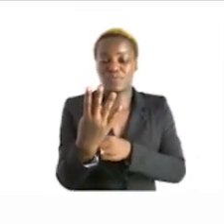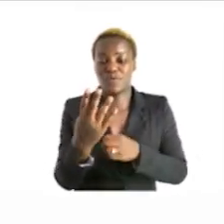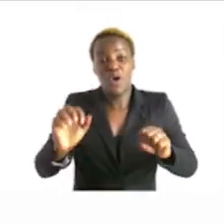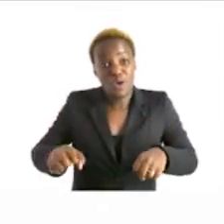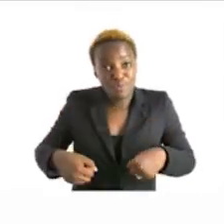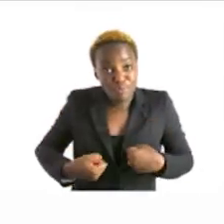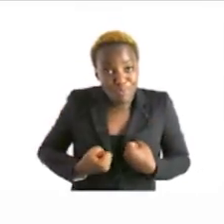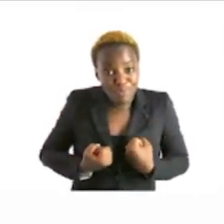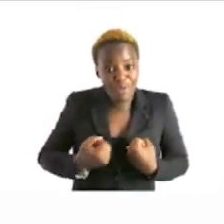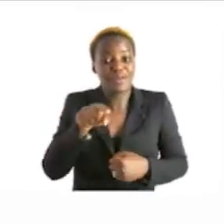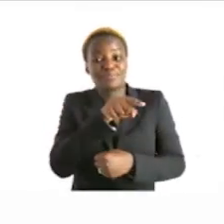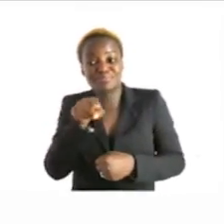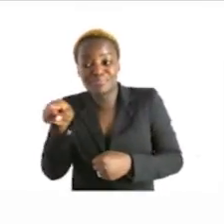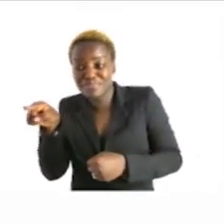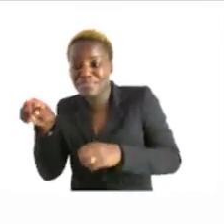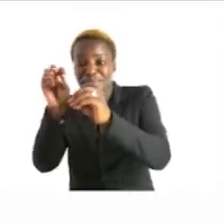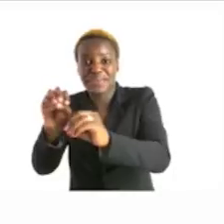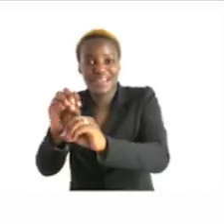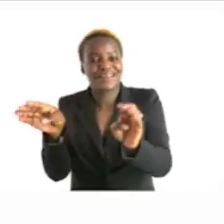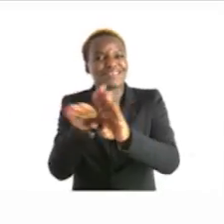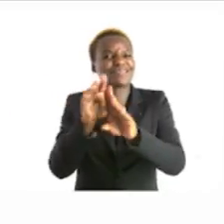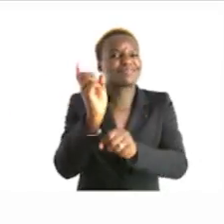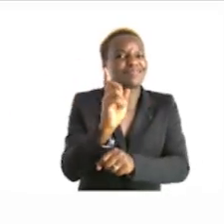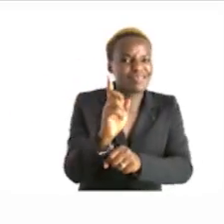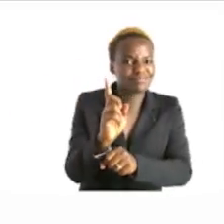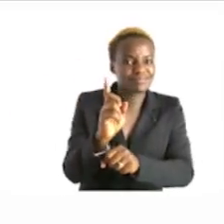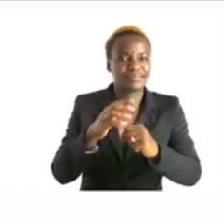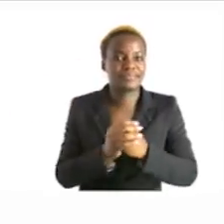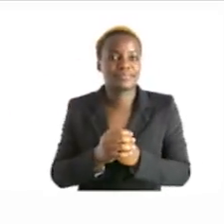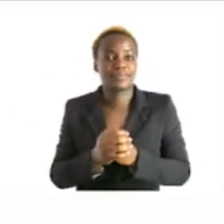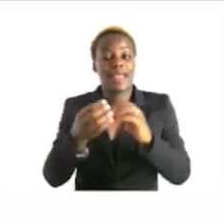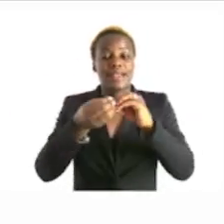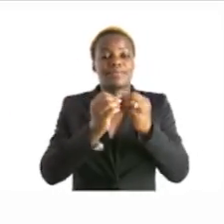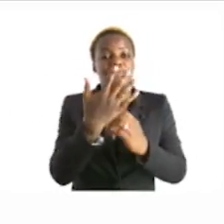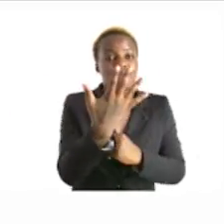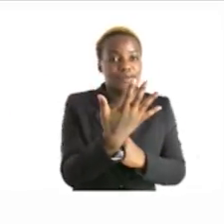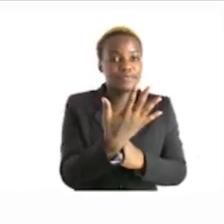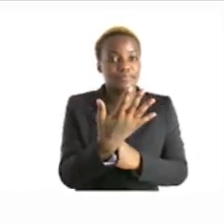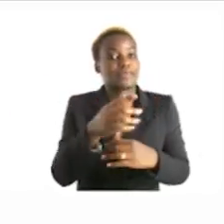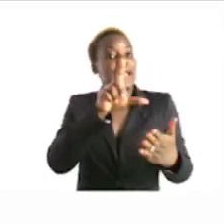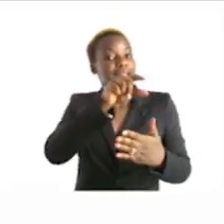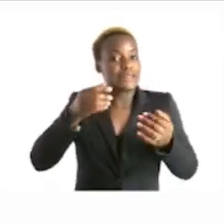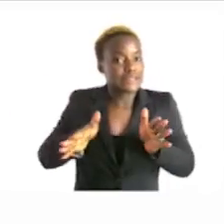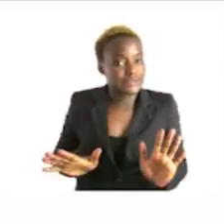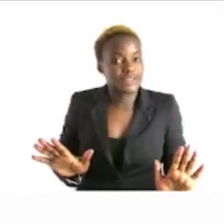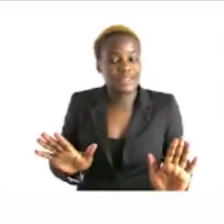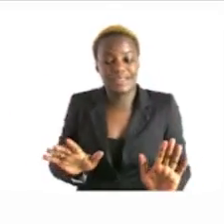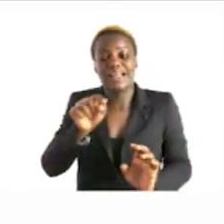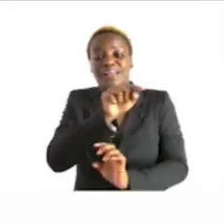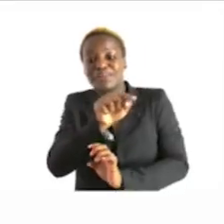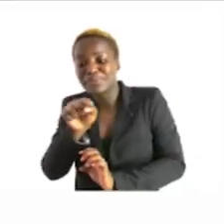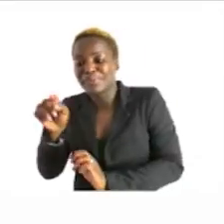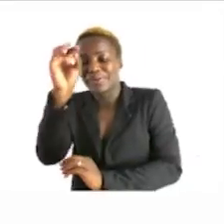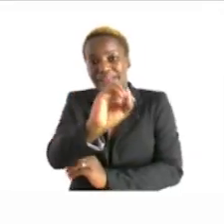what do you think the boy is doing number five the girl da da da